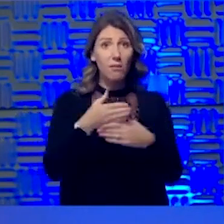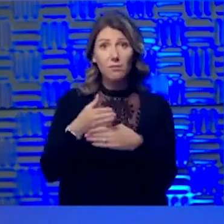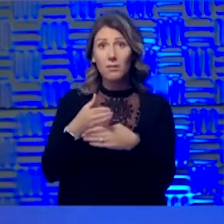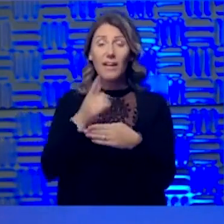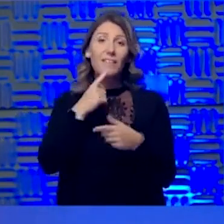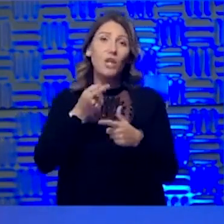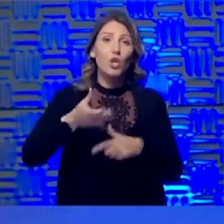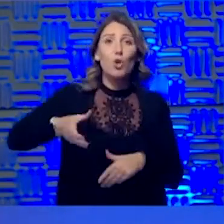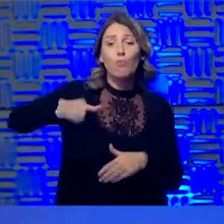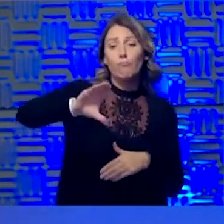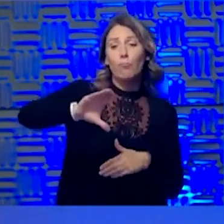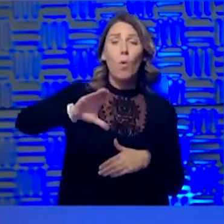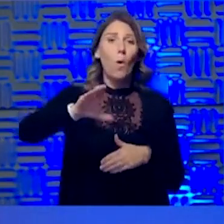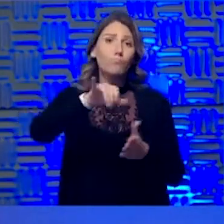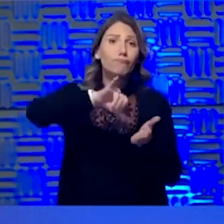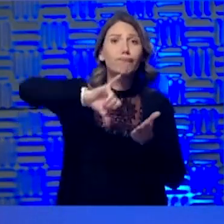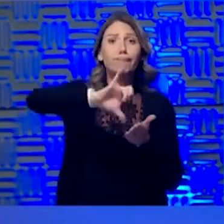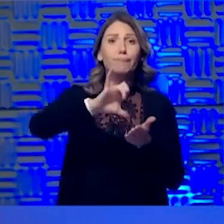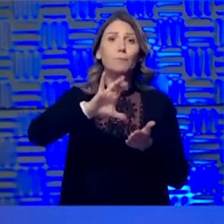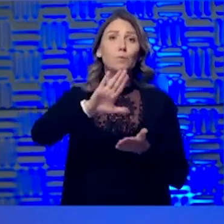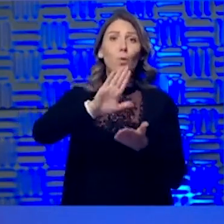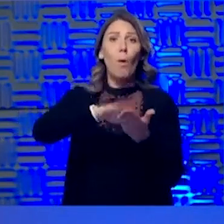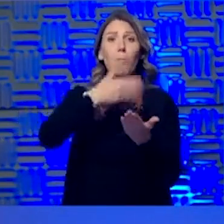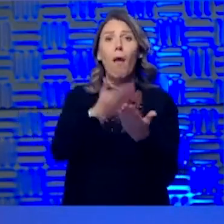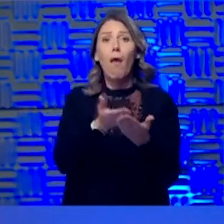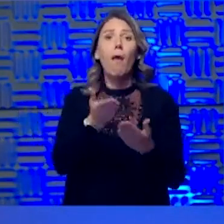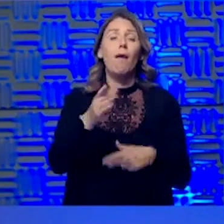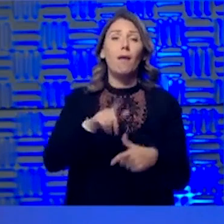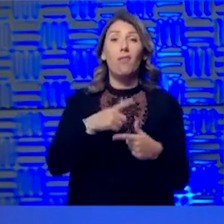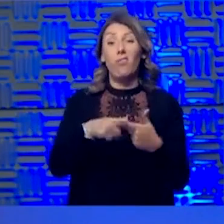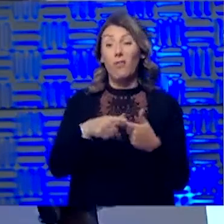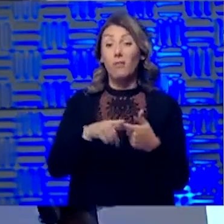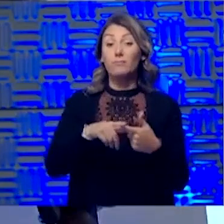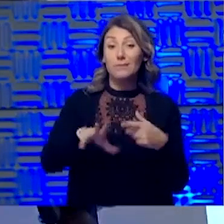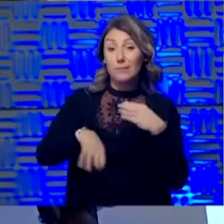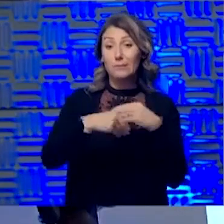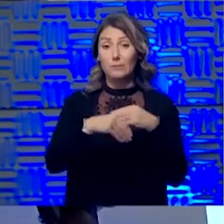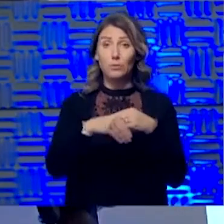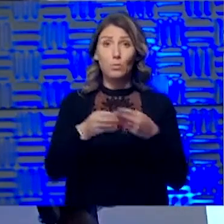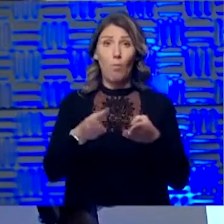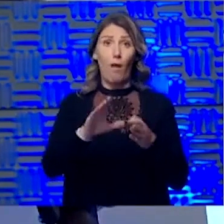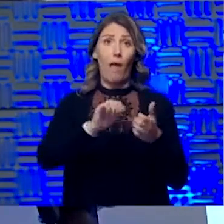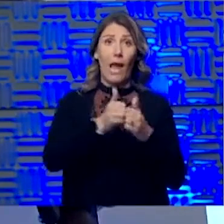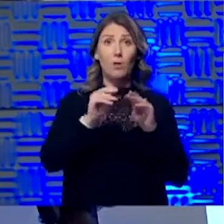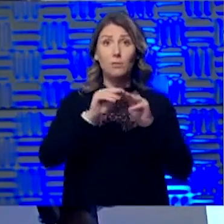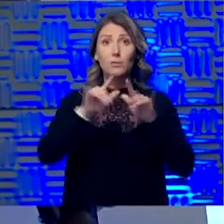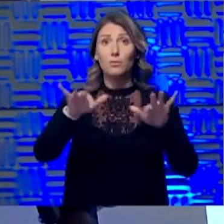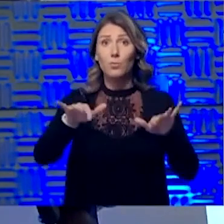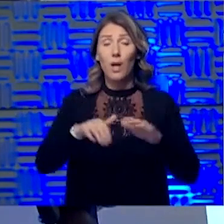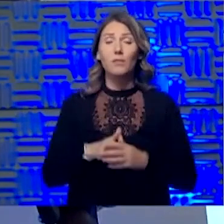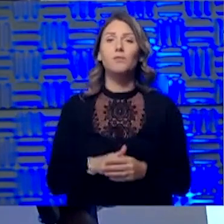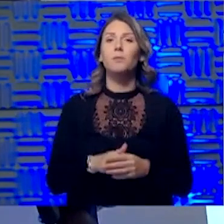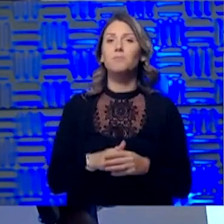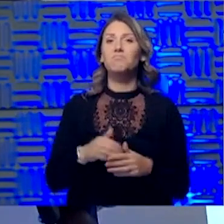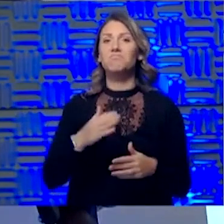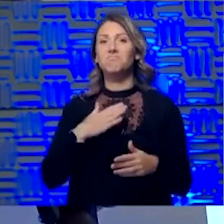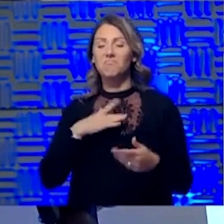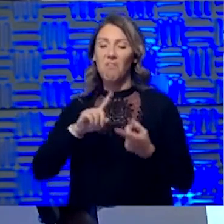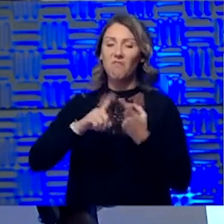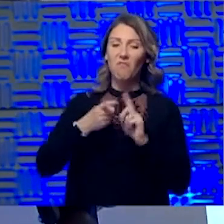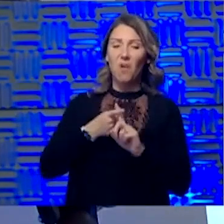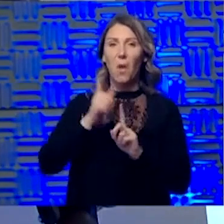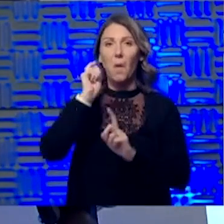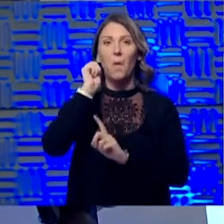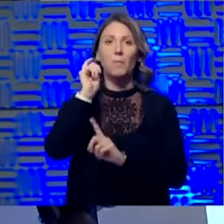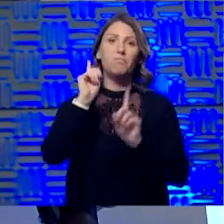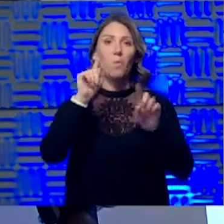pour syrup on your pancakes or something like that. That's another way that the virus can spread. So I have a buddy, I want to go fishing with him, and I got an old Sequoia.